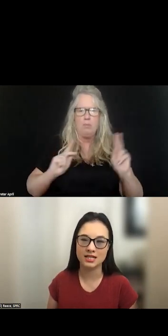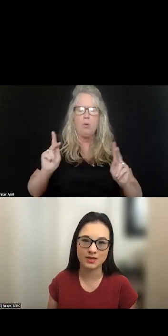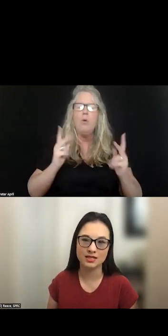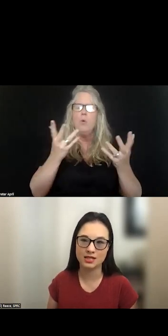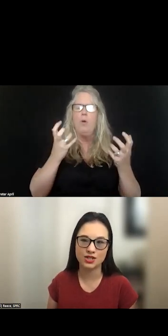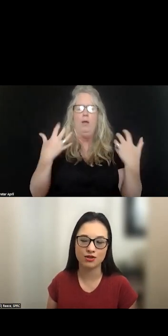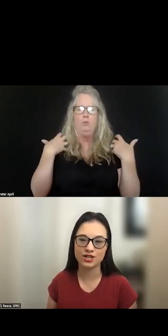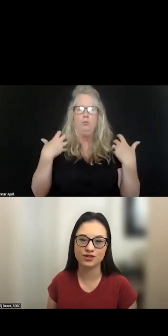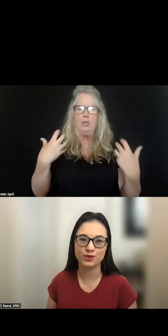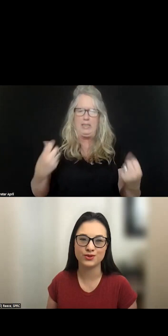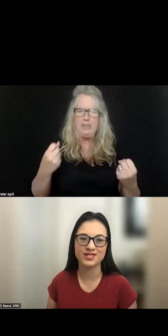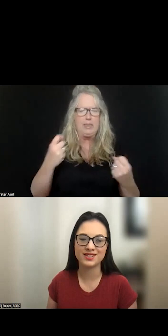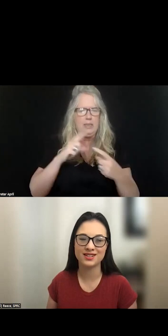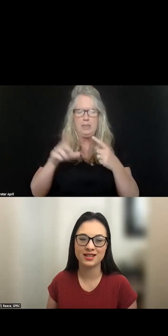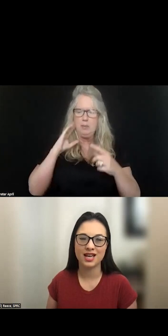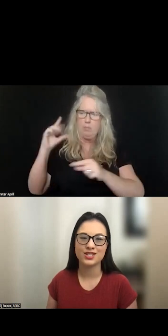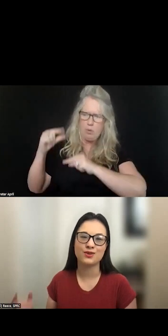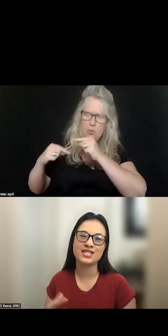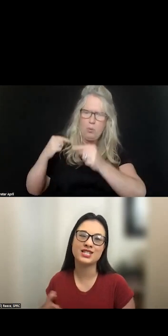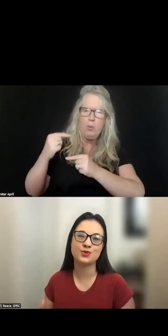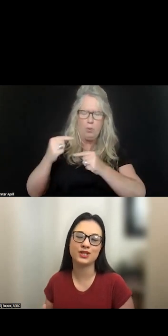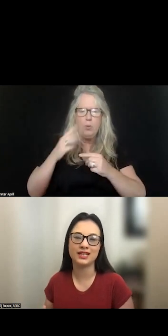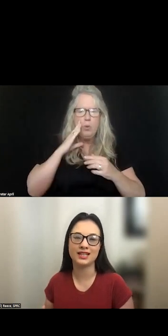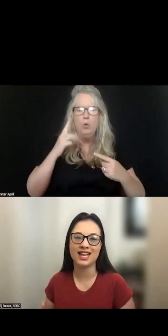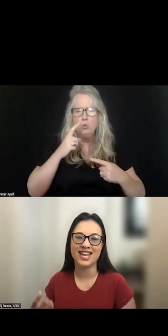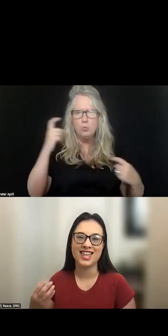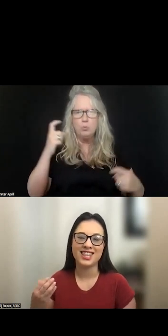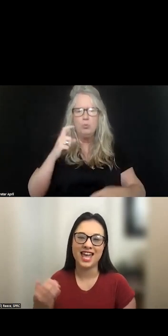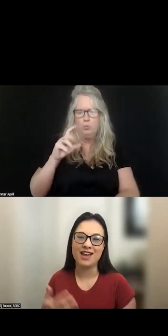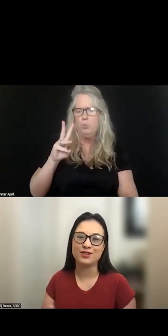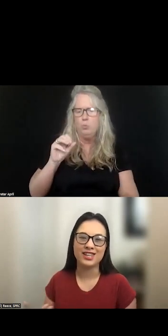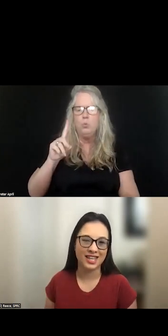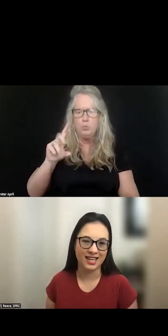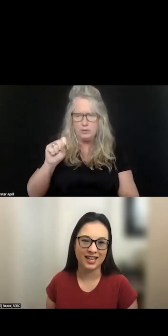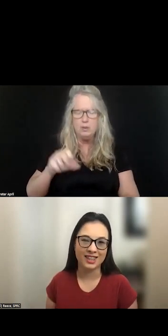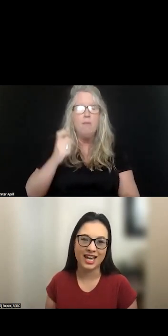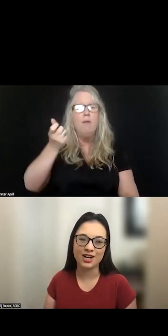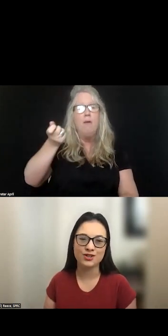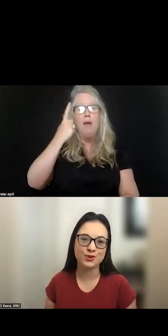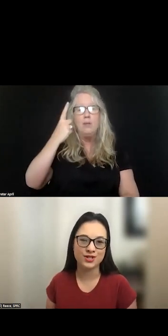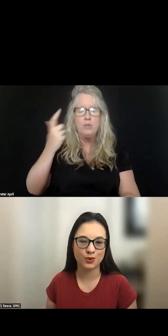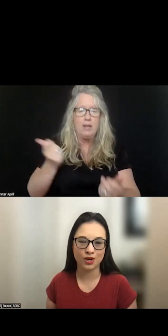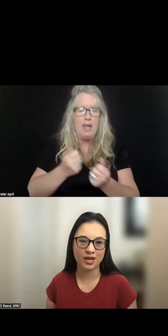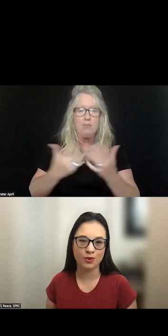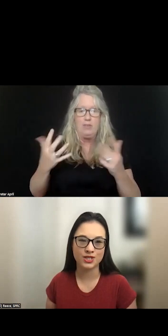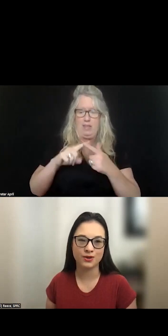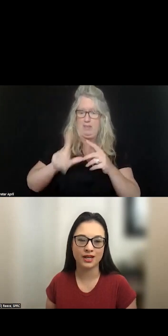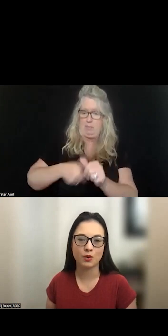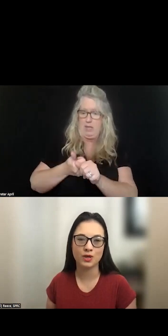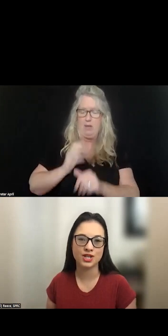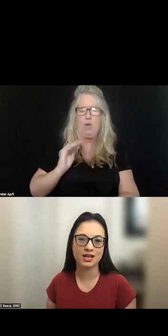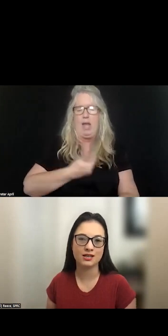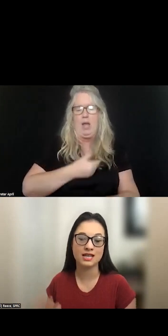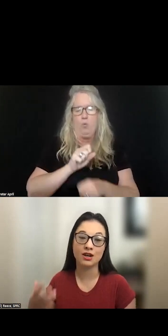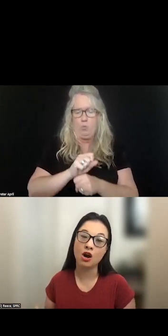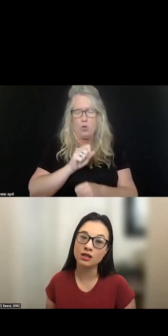the deepest generational wounds. So this is really everything that underscores the work that we're doing,